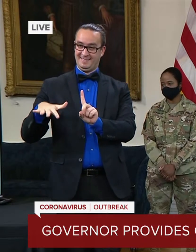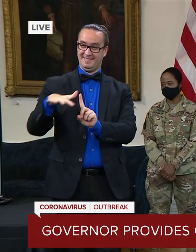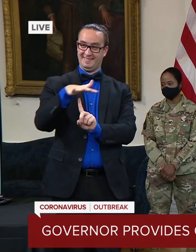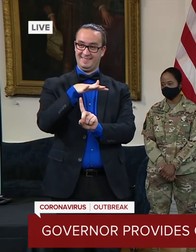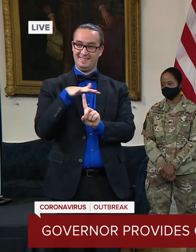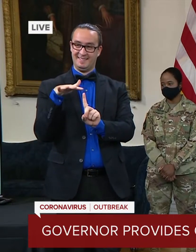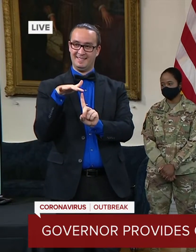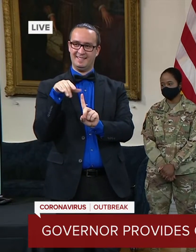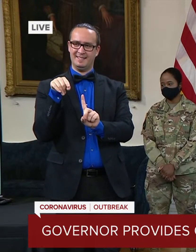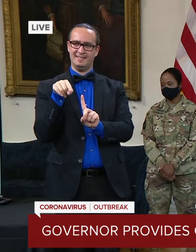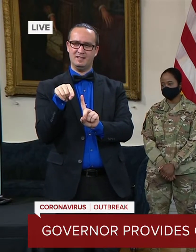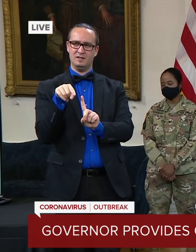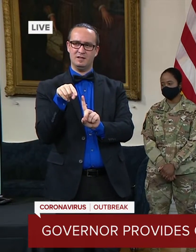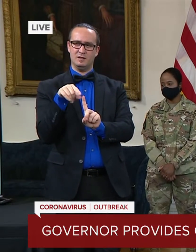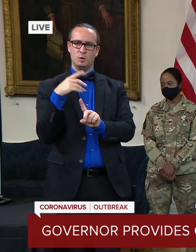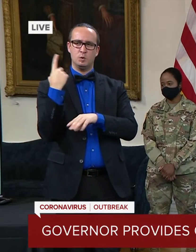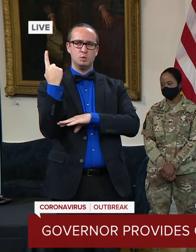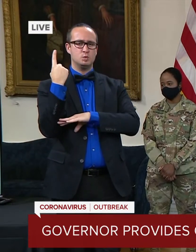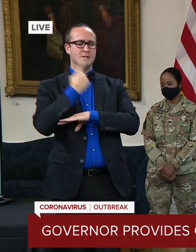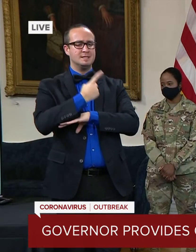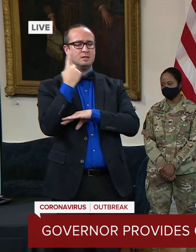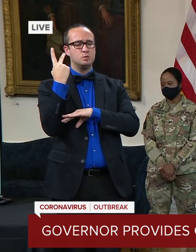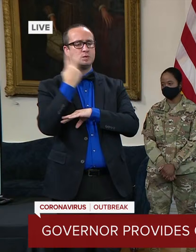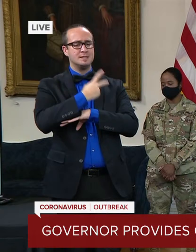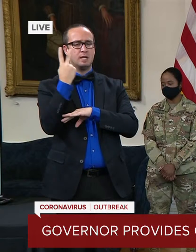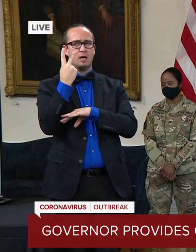of the slots there over time.